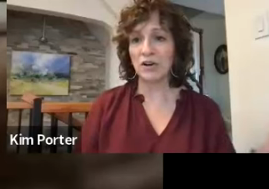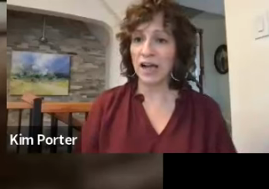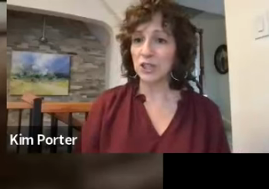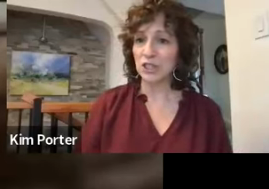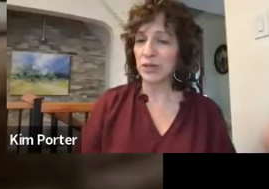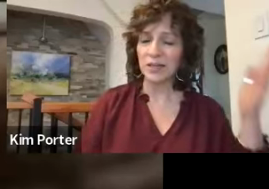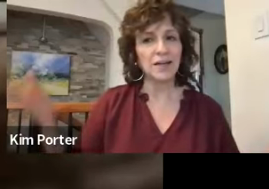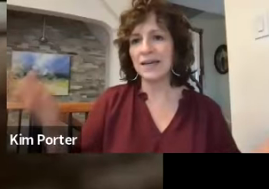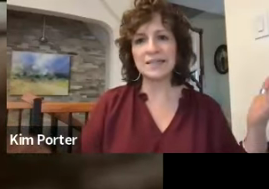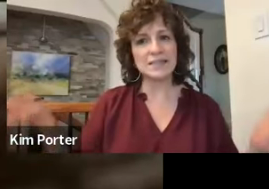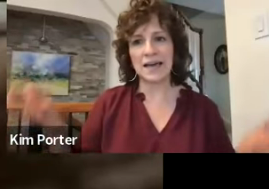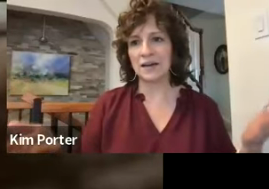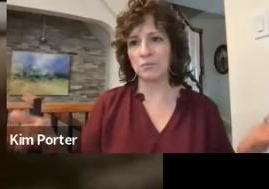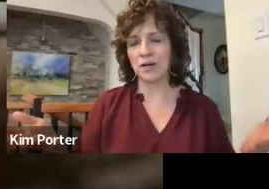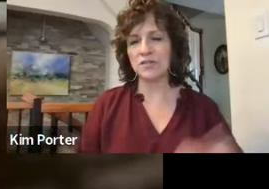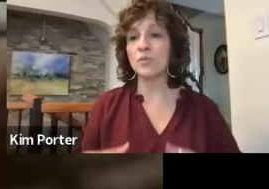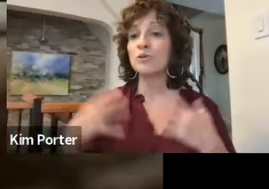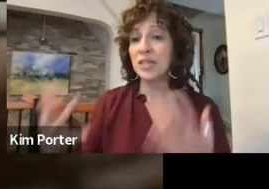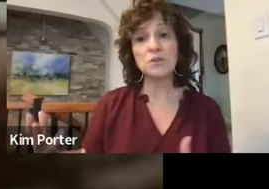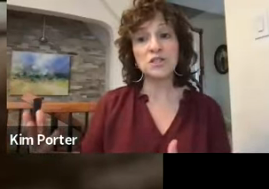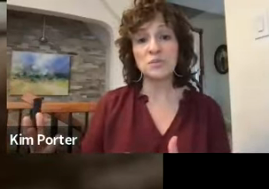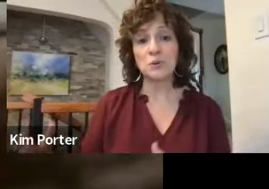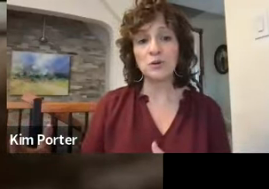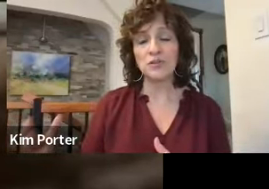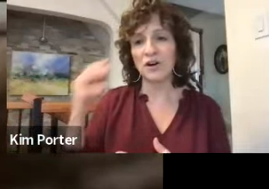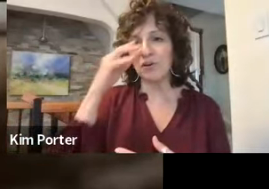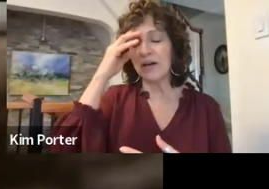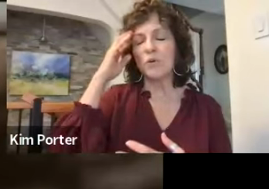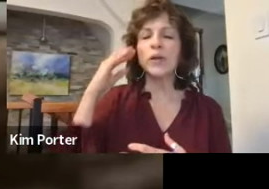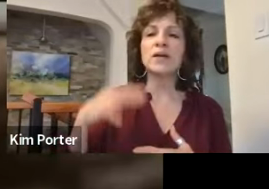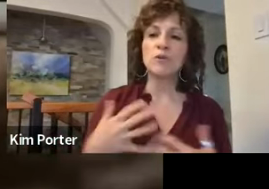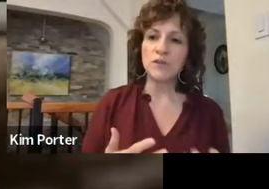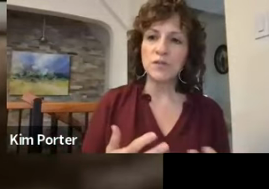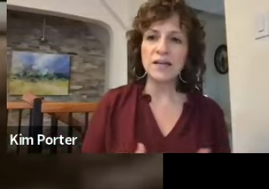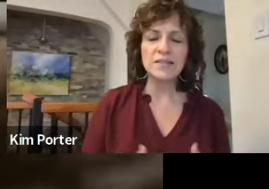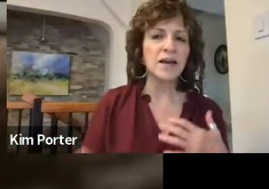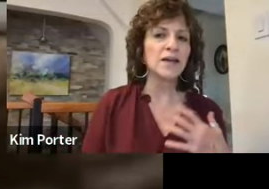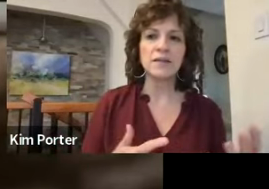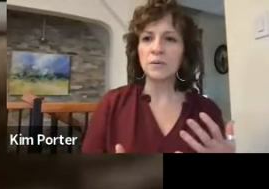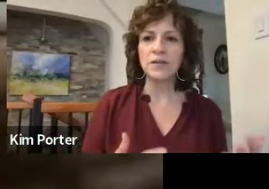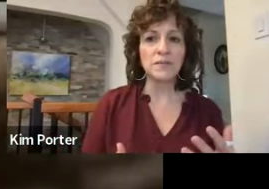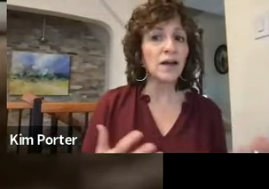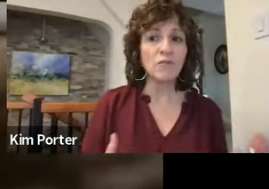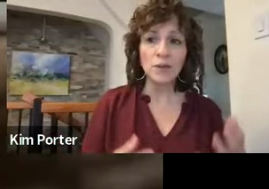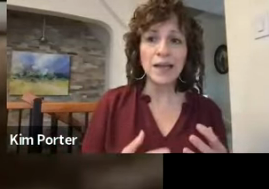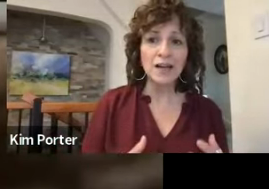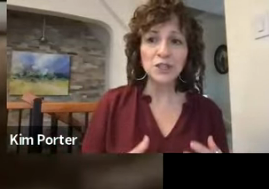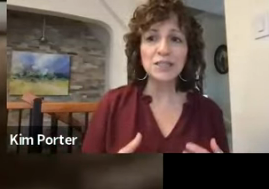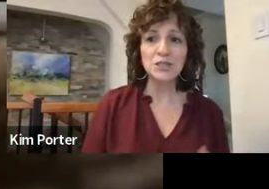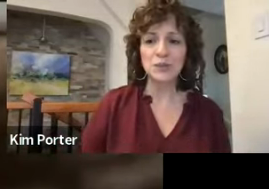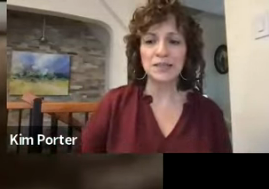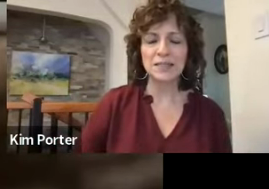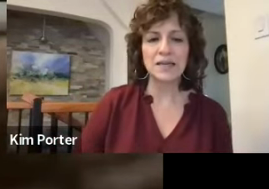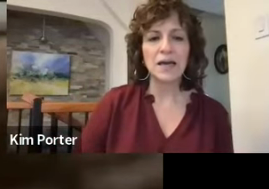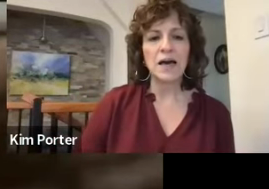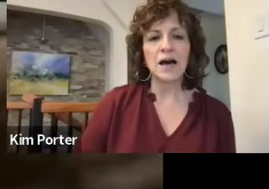says how many are actually doing, it doesn't add up, right? So the perception is important though, but we can refute that and say, you know what, not everybody actually